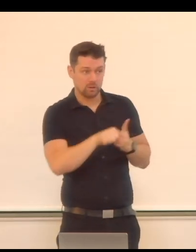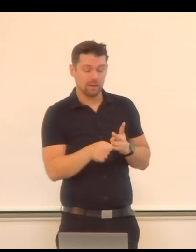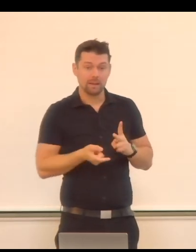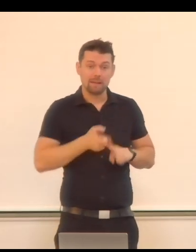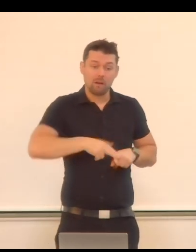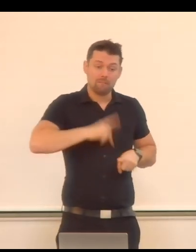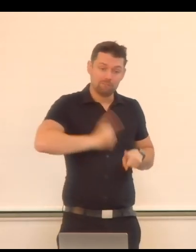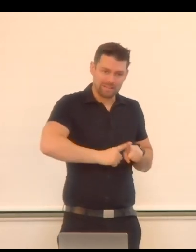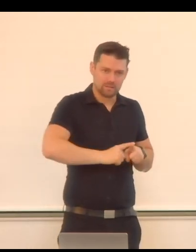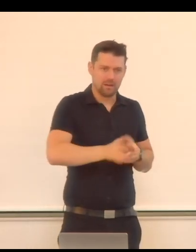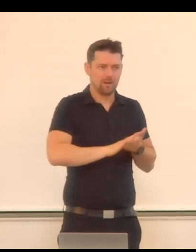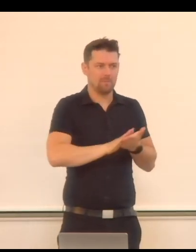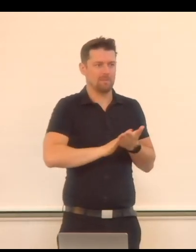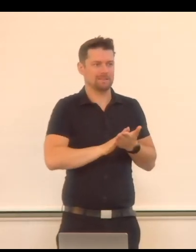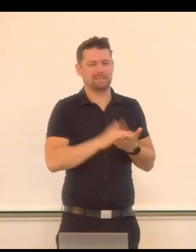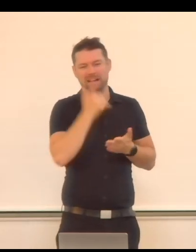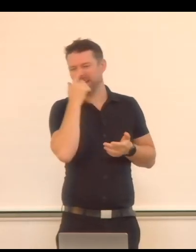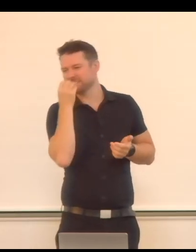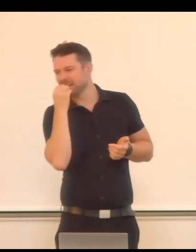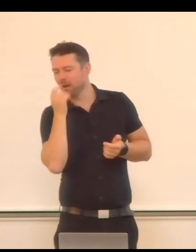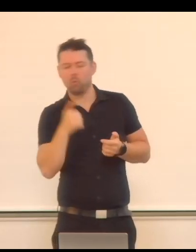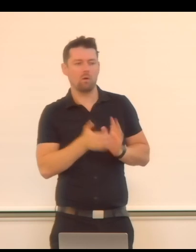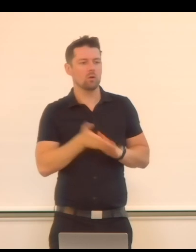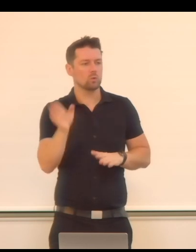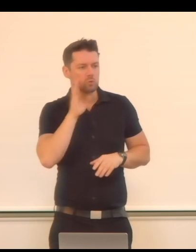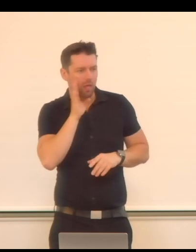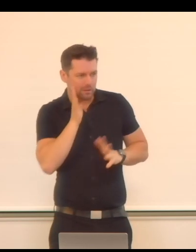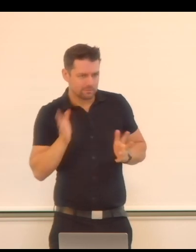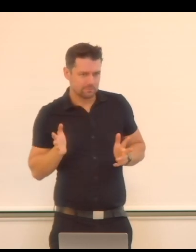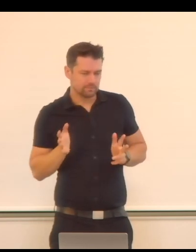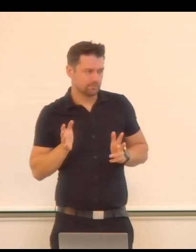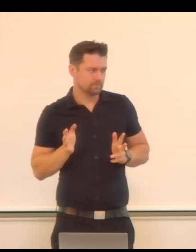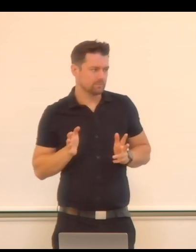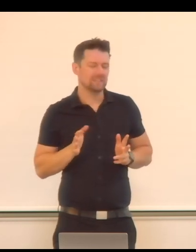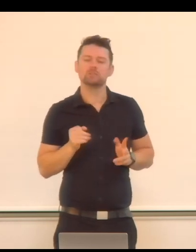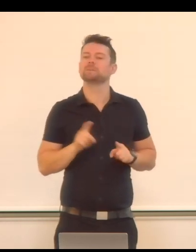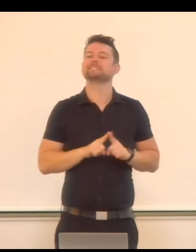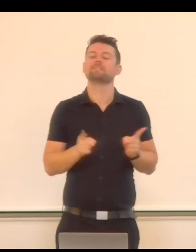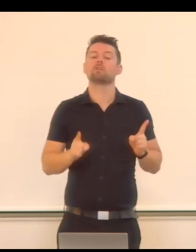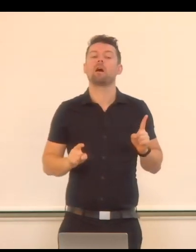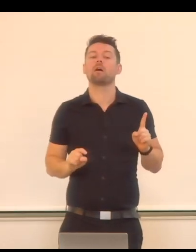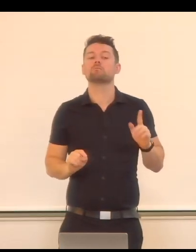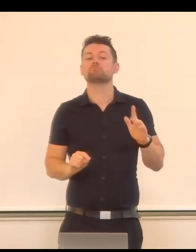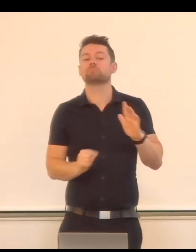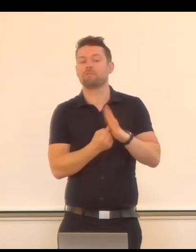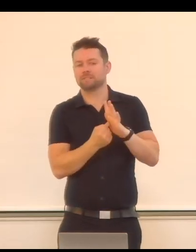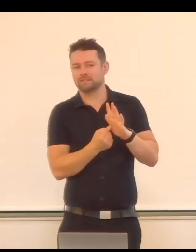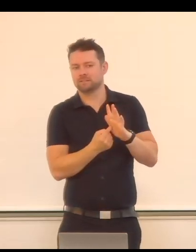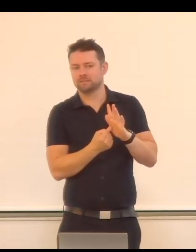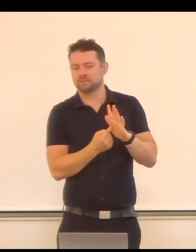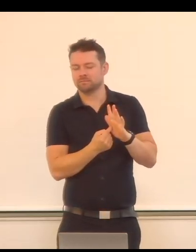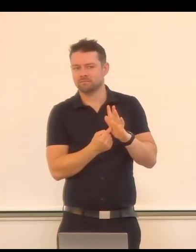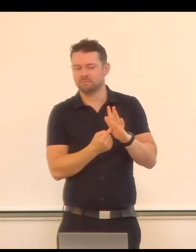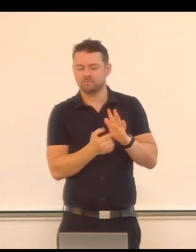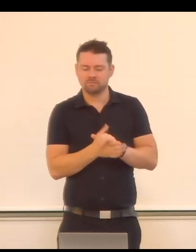faster, that means I have time to go get a snack or go to the bathroom. So it's a different priority set when you're on the other side of the fence and when